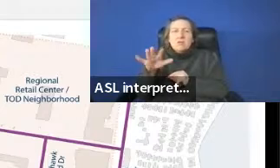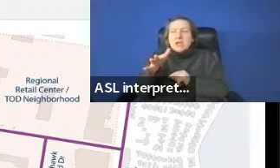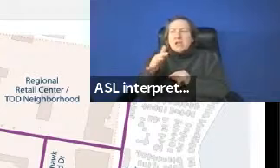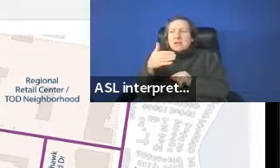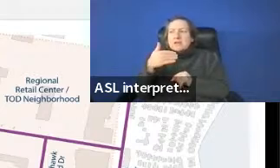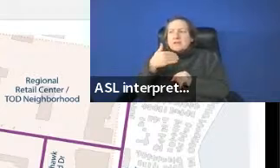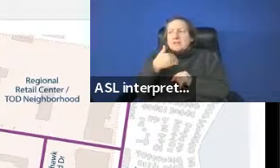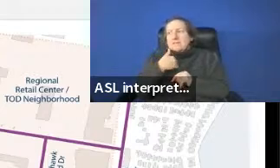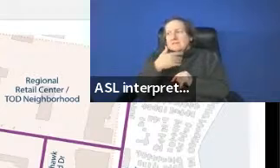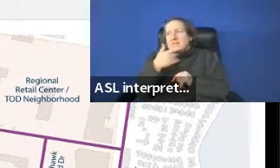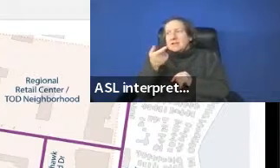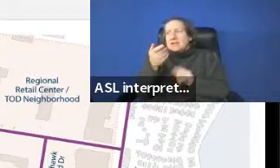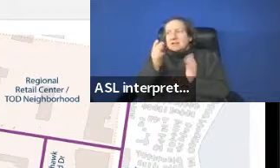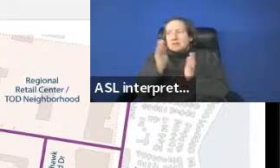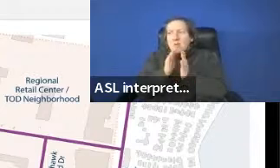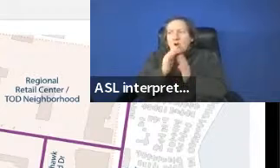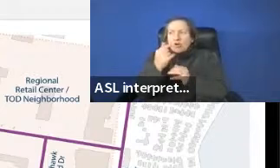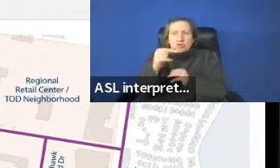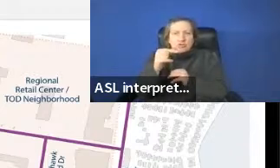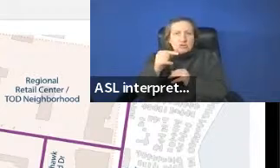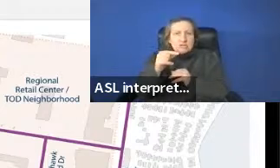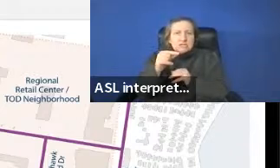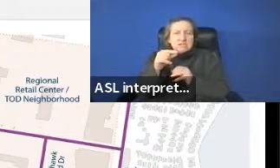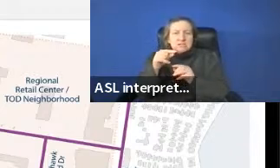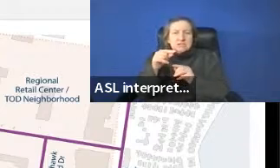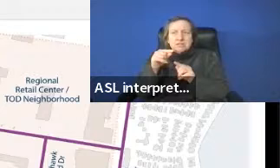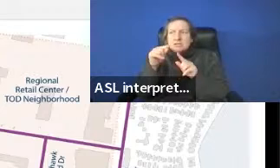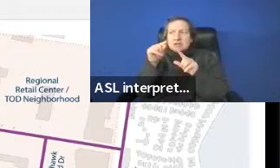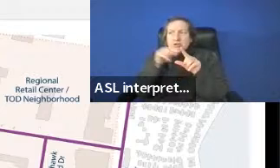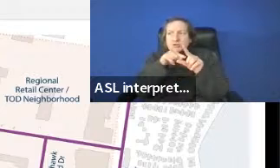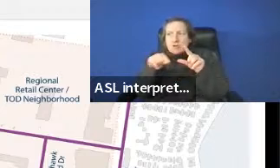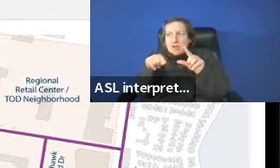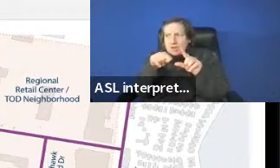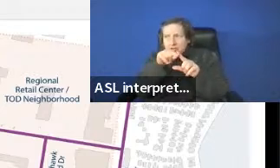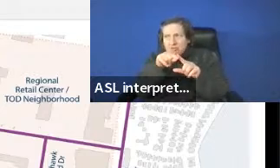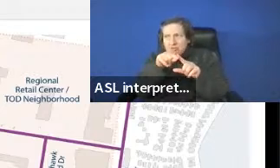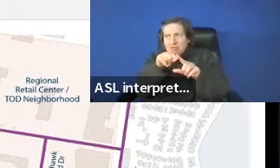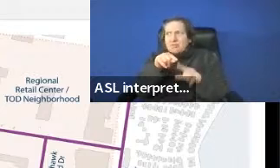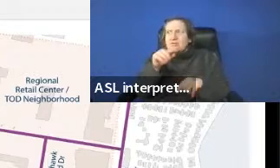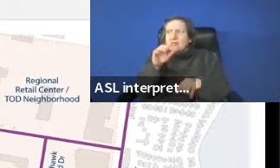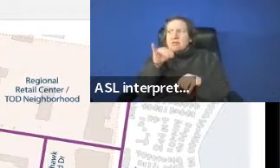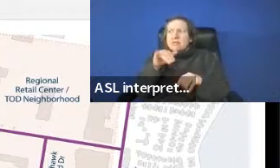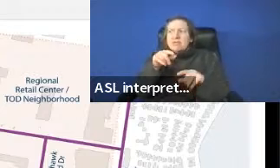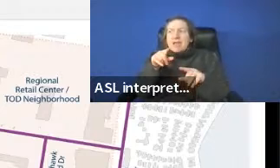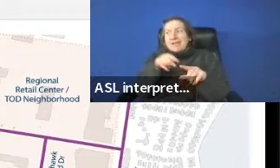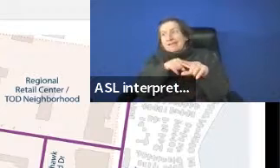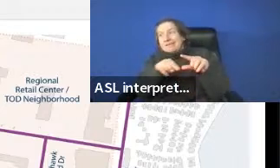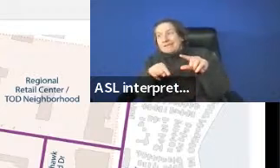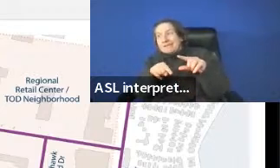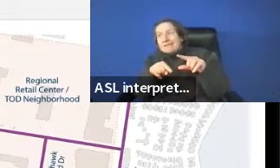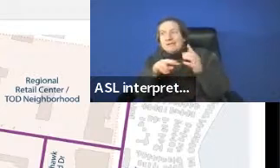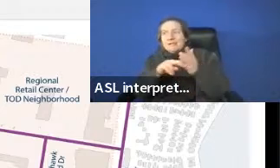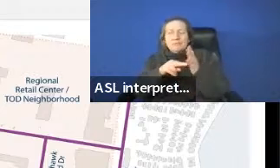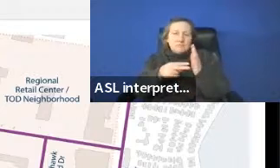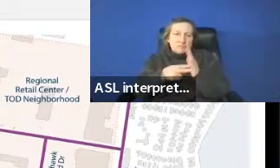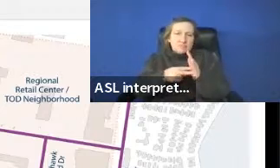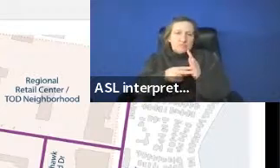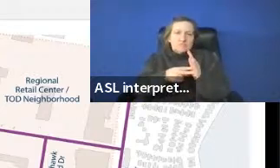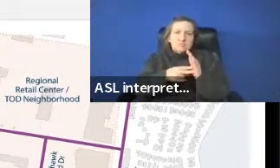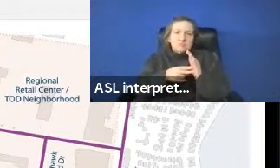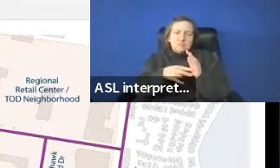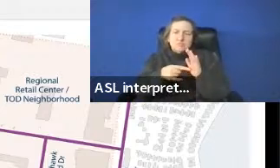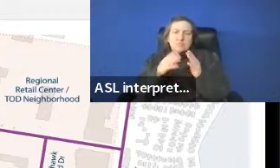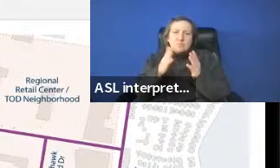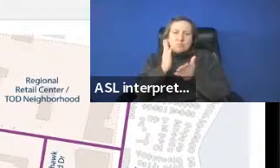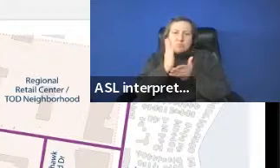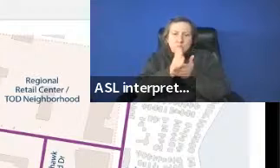little green triangle. The angled part of that is meant to indicate the segment that ramps